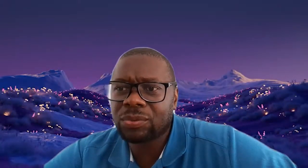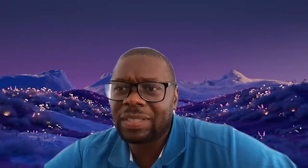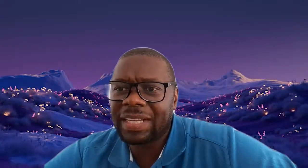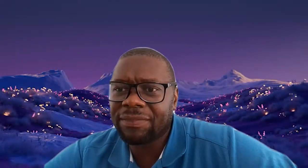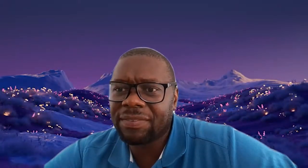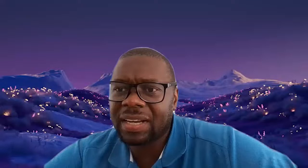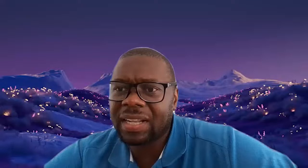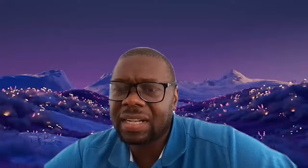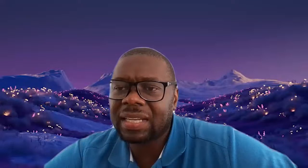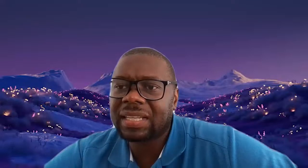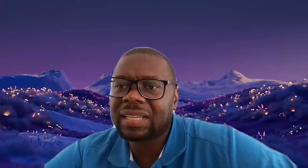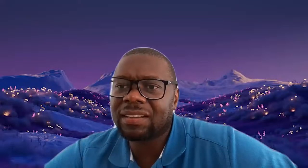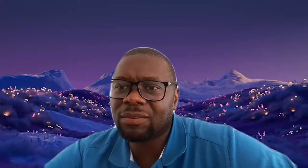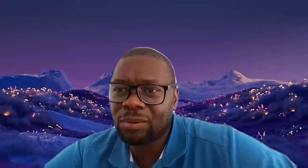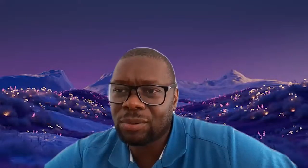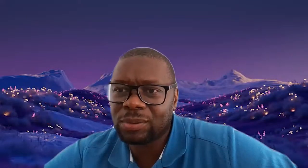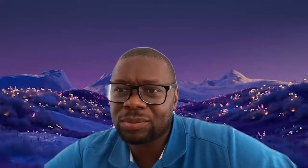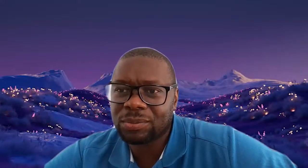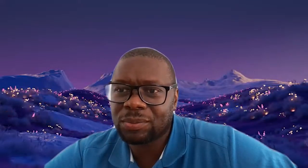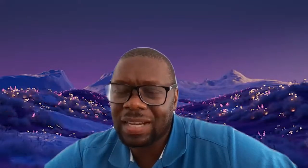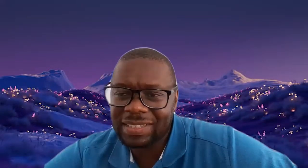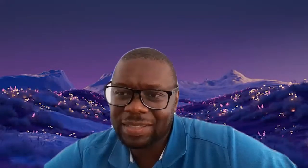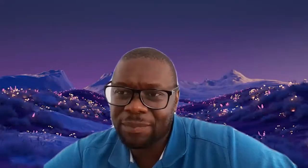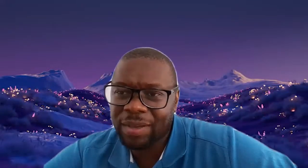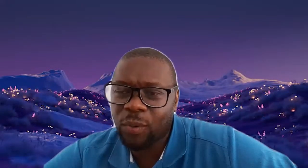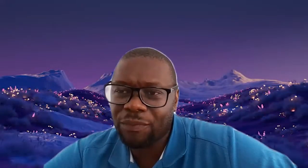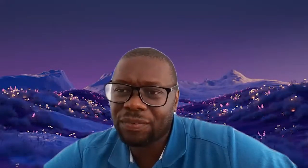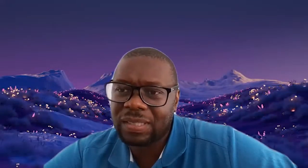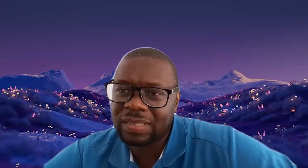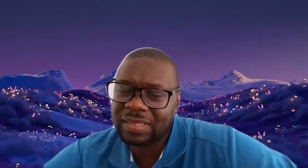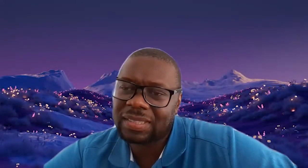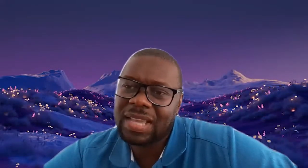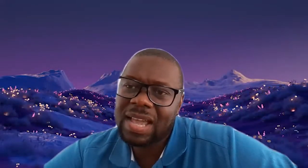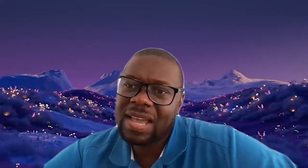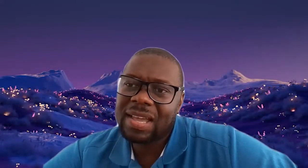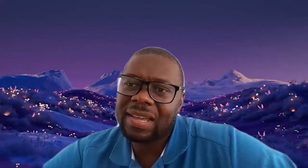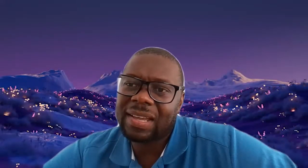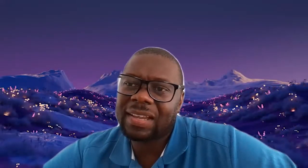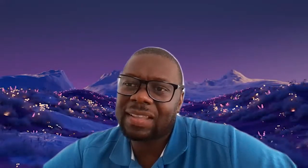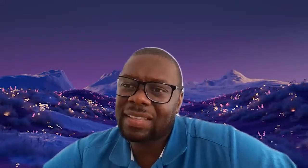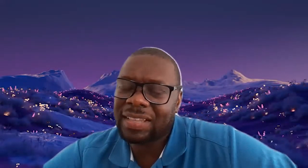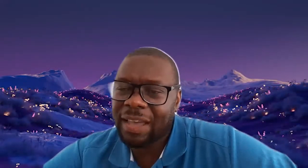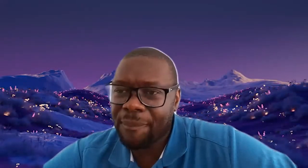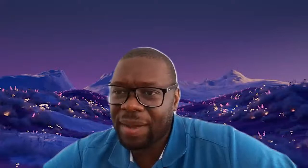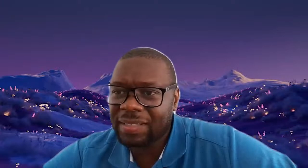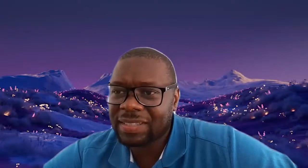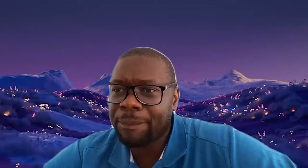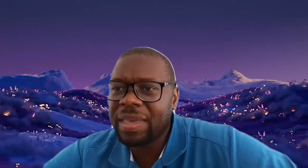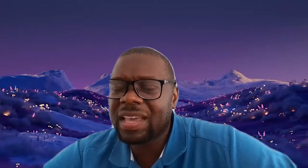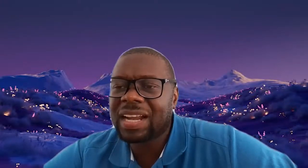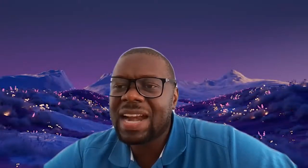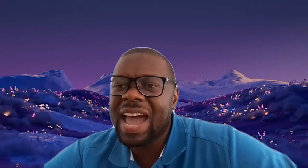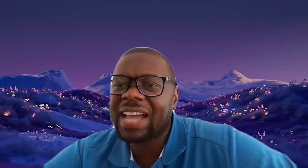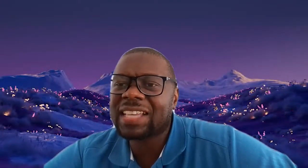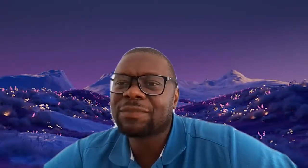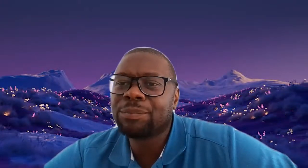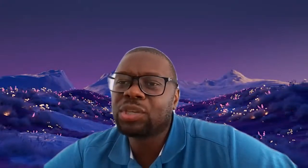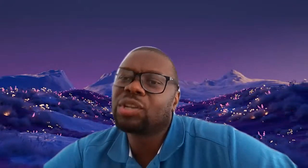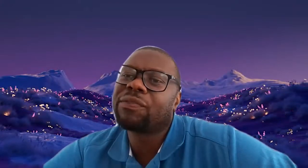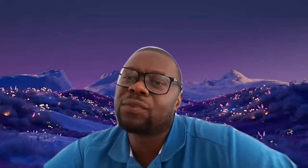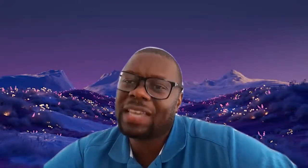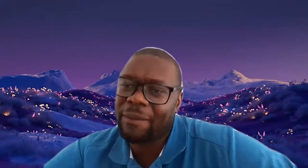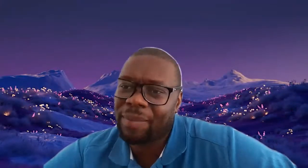go to? Definitely go to Rustenburg office. There's a campus, a big,